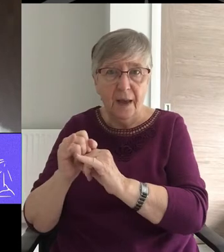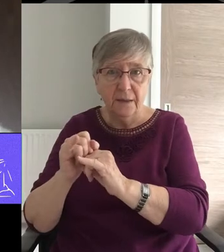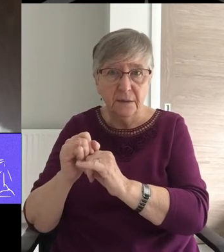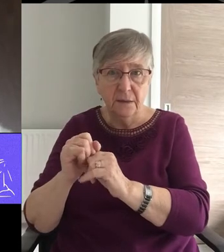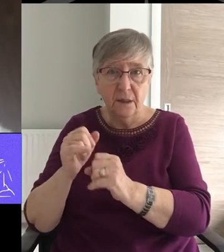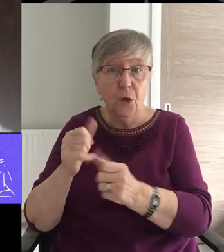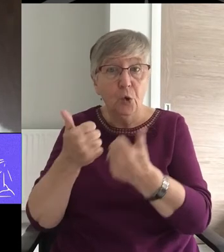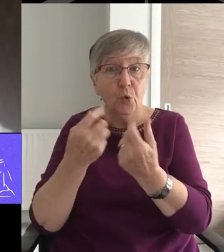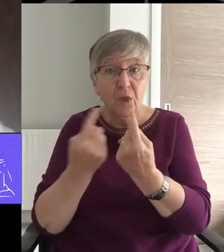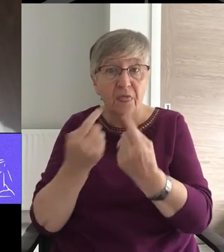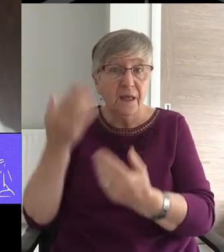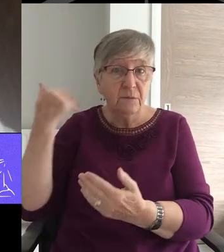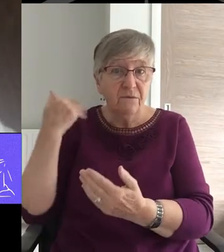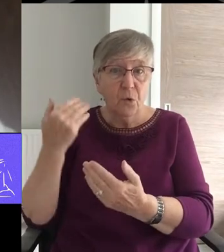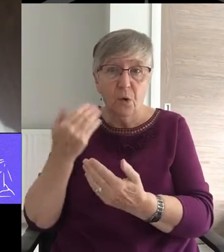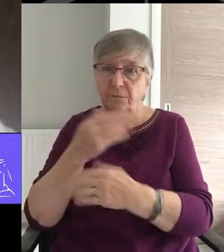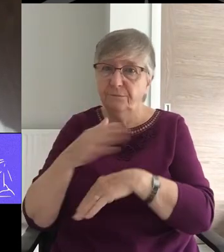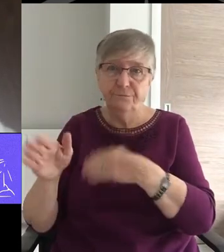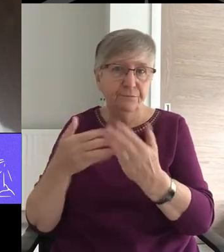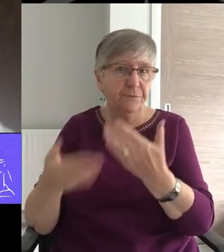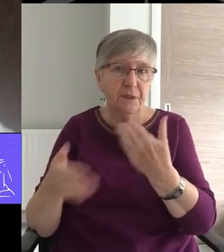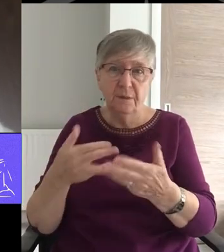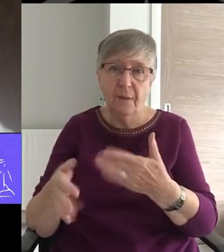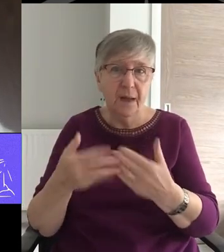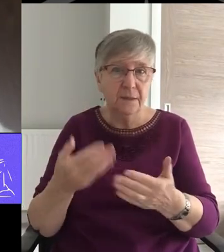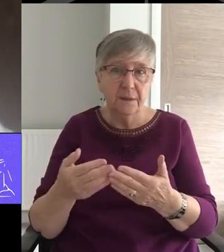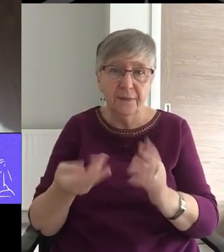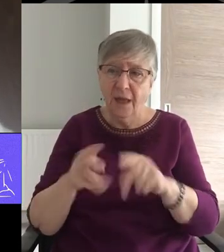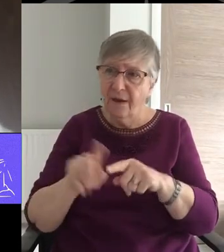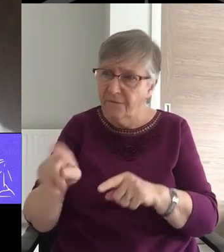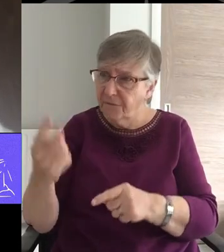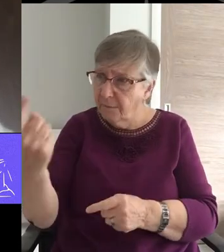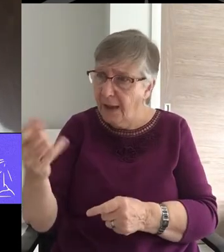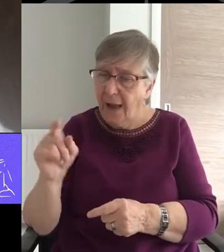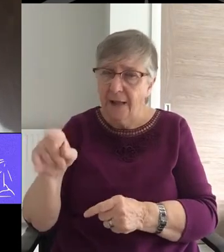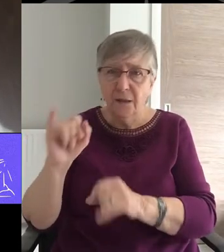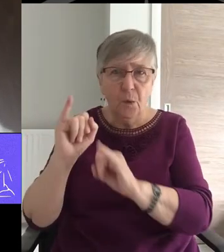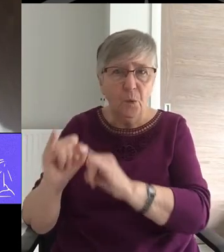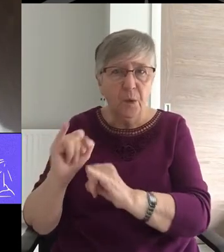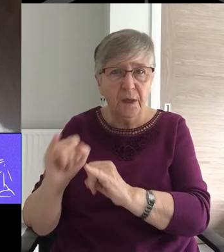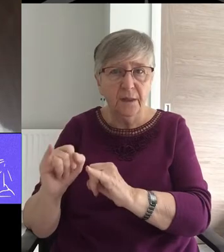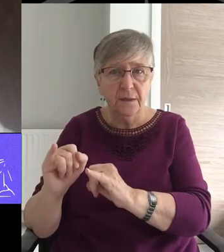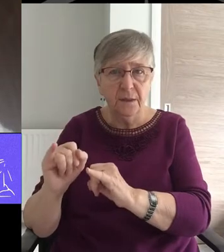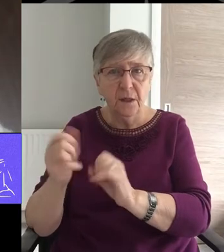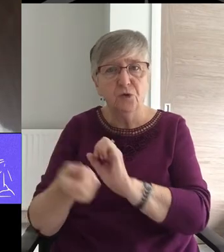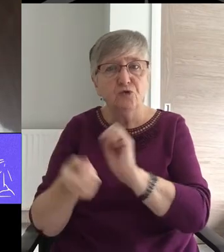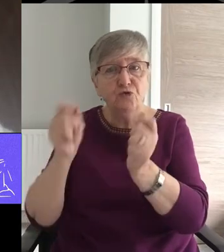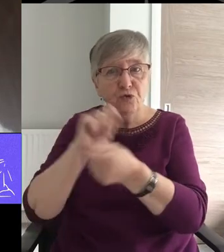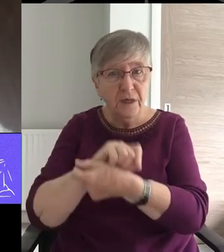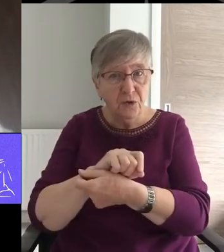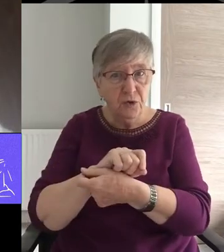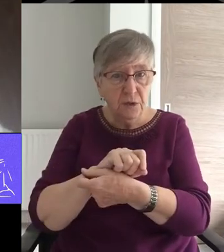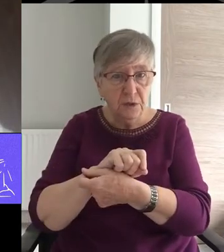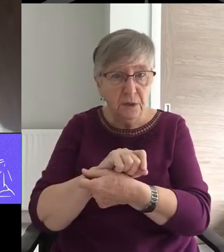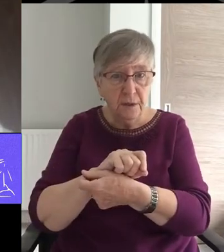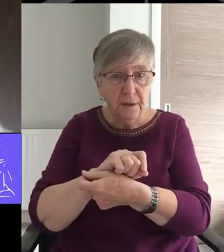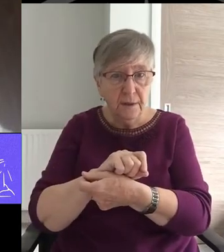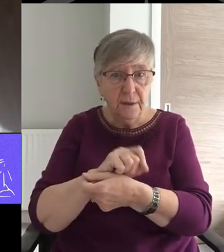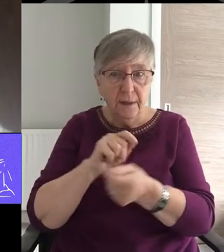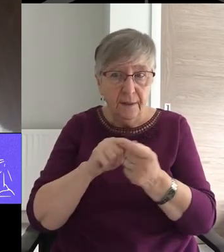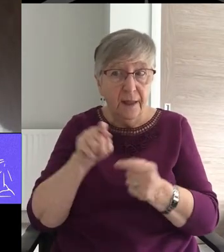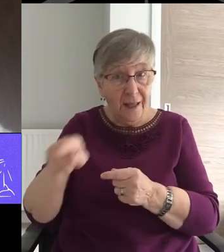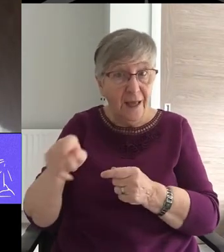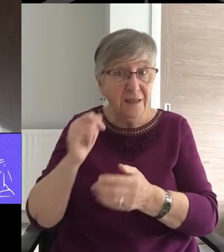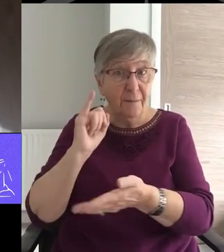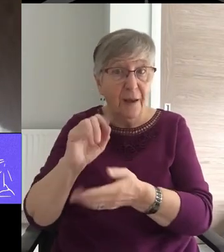nothing. And if someone who is wicked repents, that person's former wickedness will